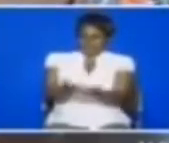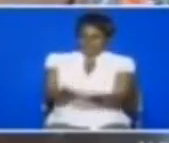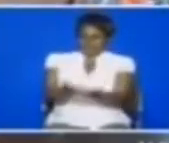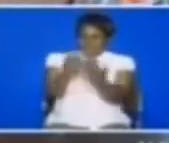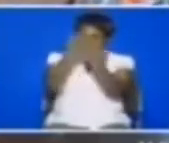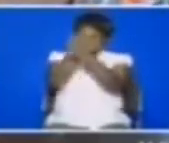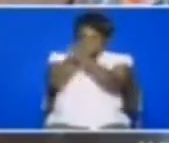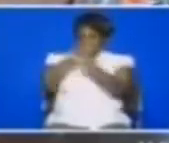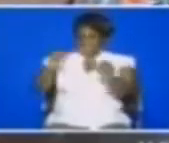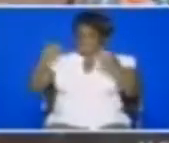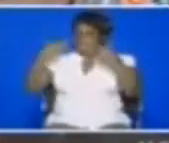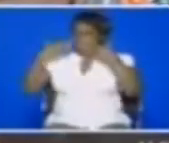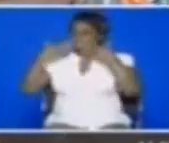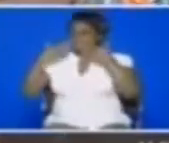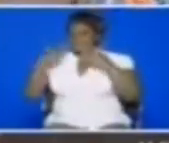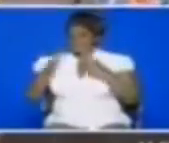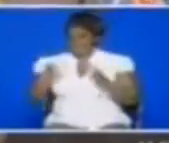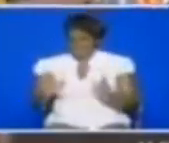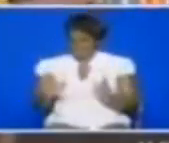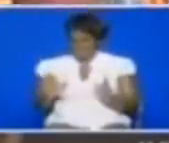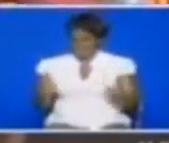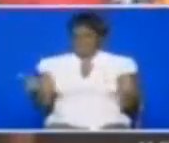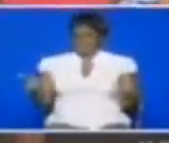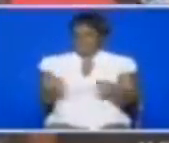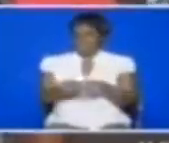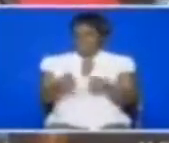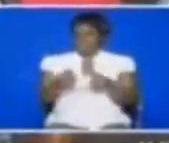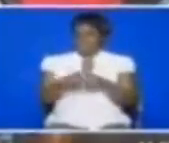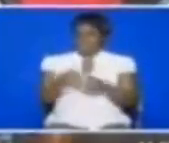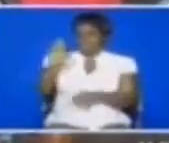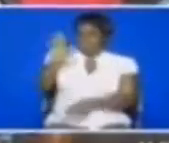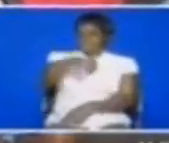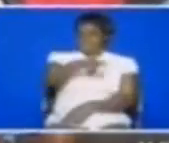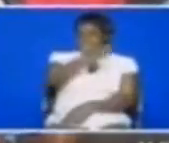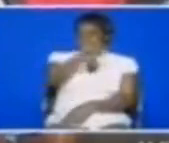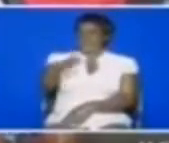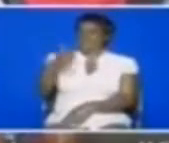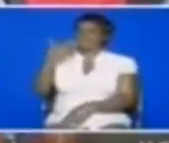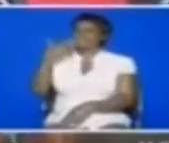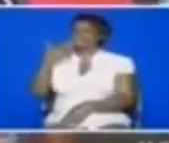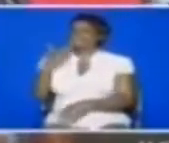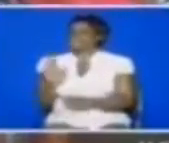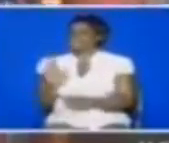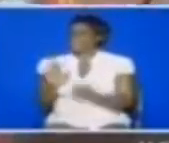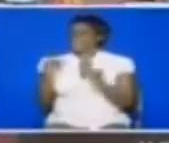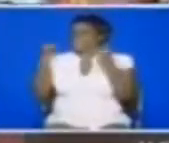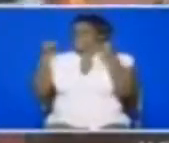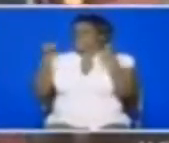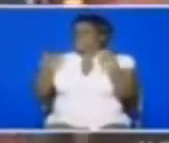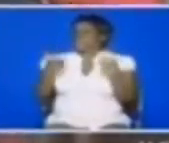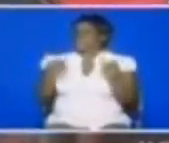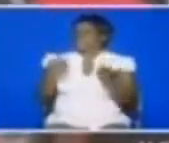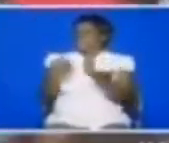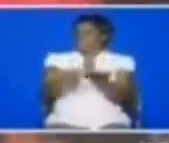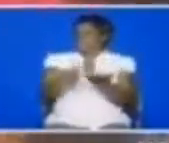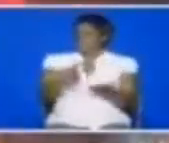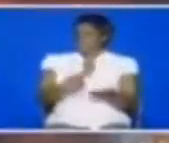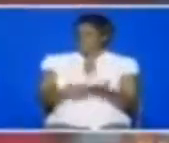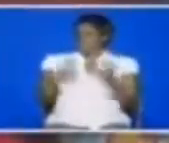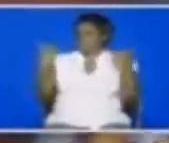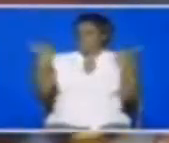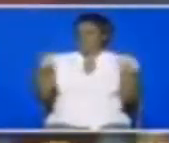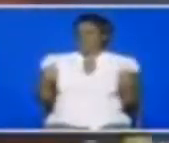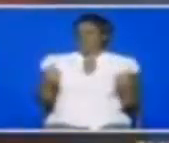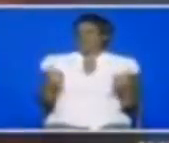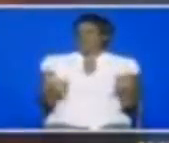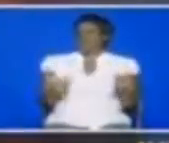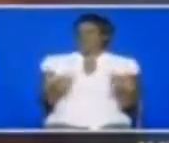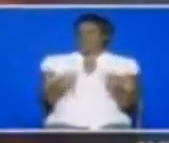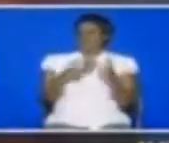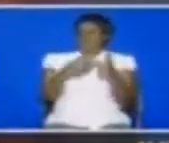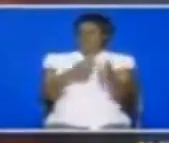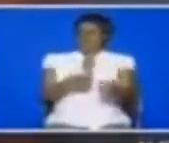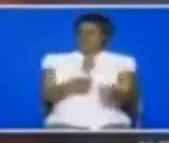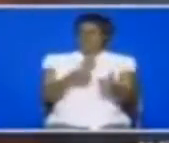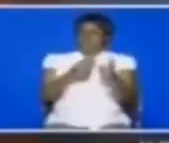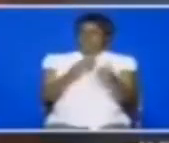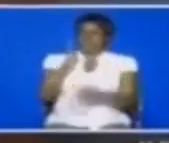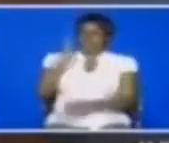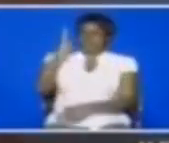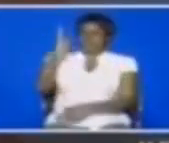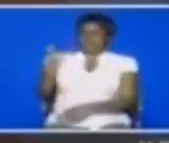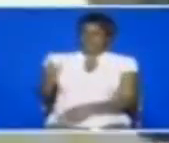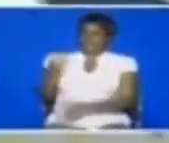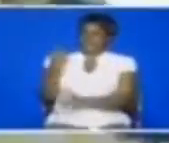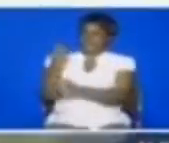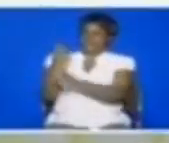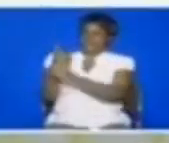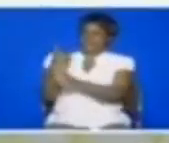to the president and subsequent tabling in parliament, it's yet to be debated, with the blame being directed to the